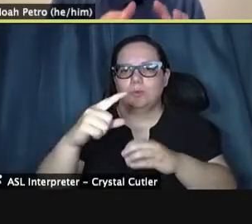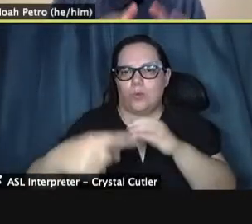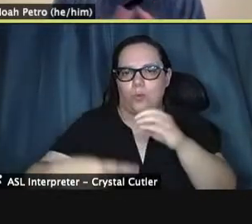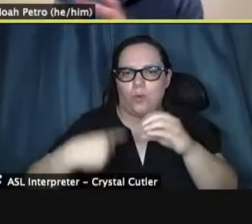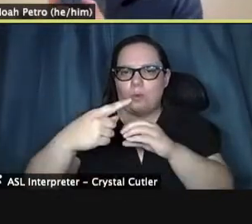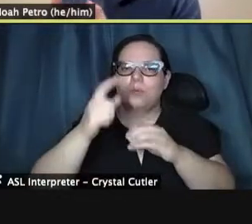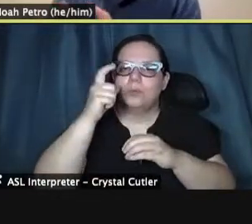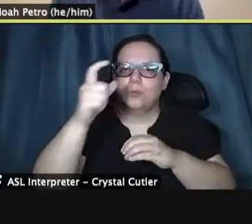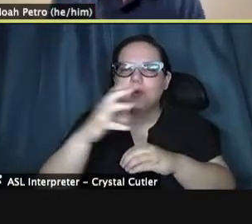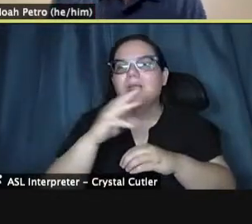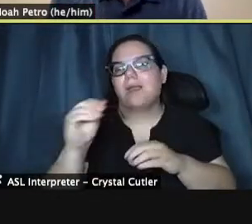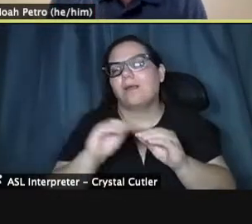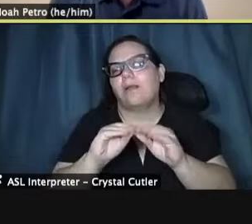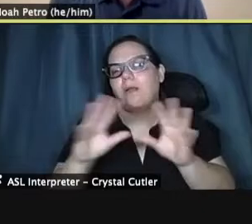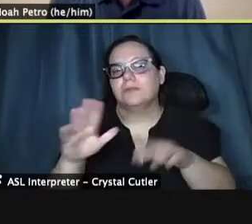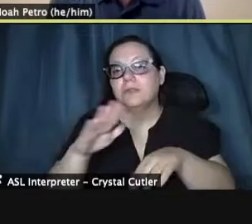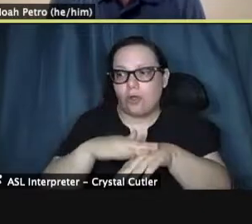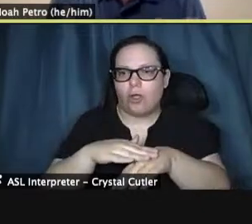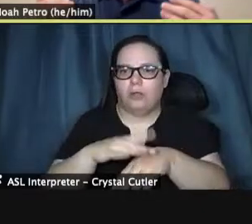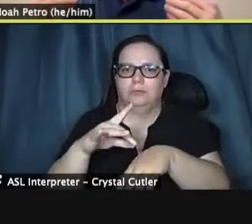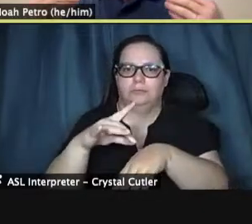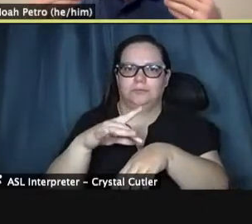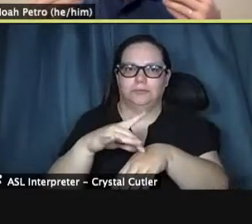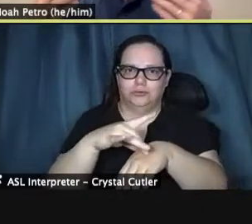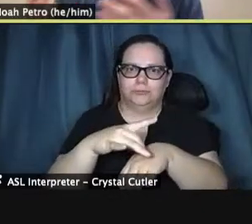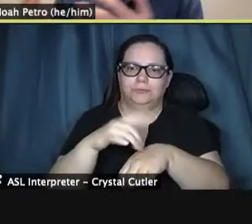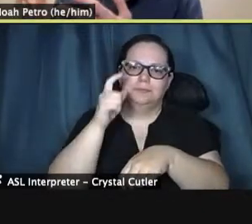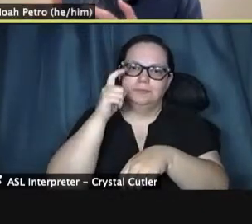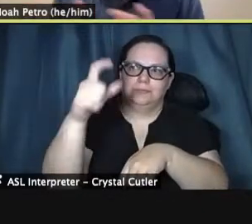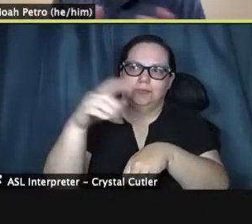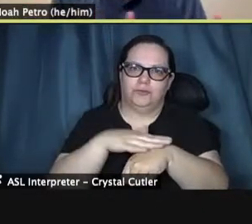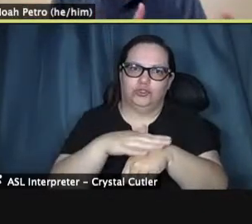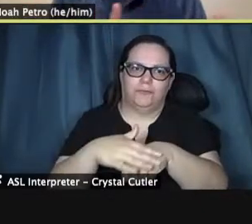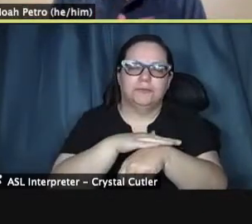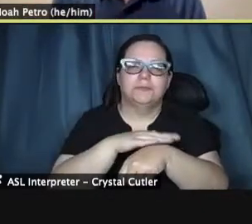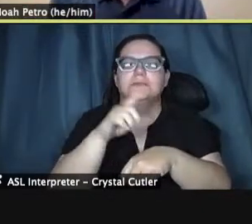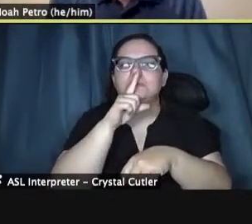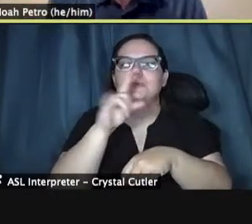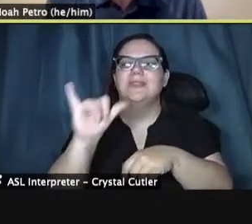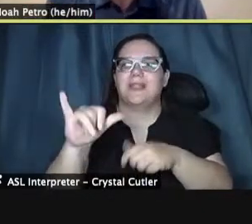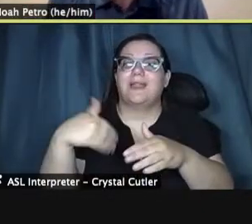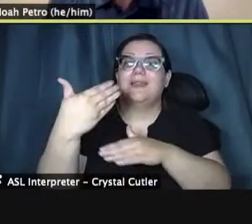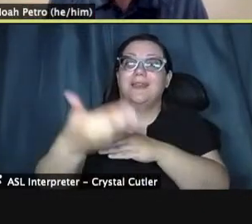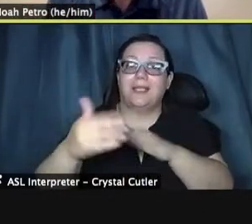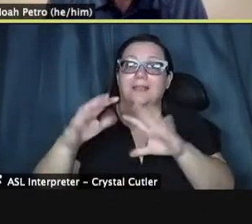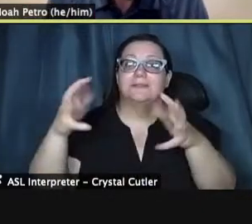this next fleet of missions to the moon joins the recent